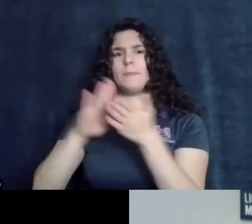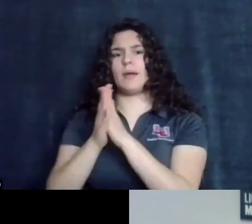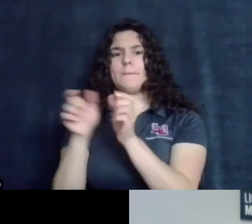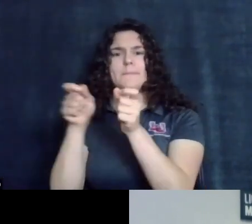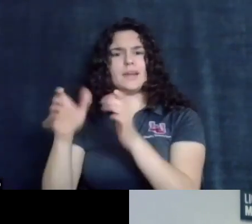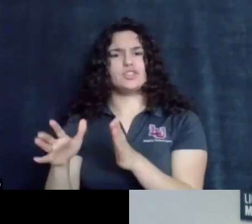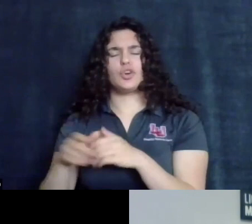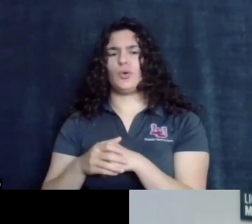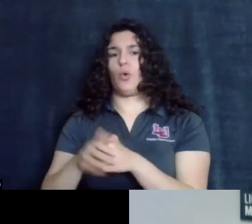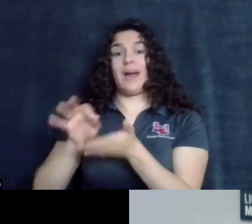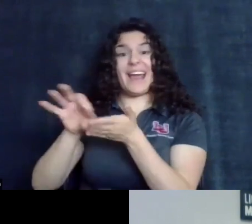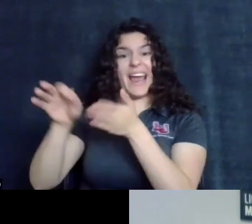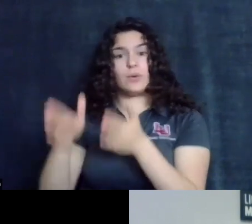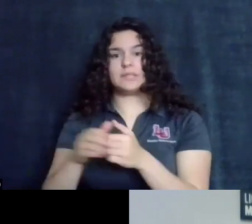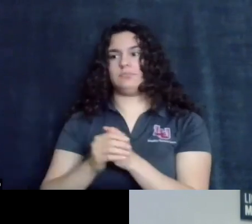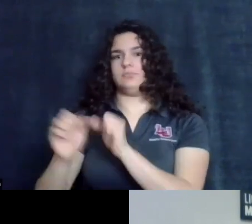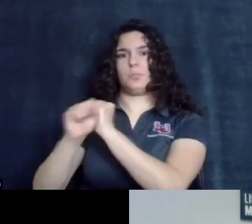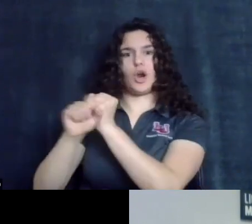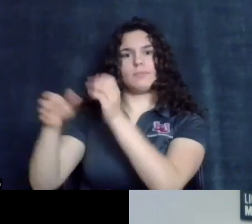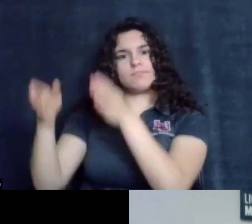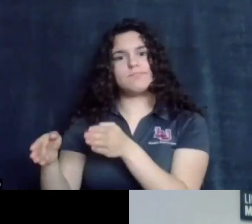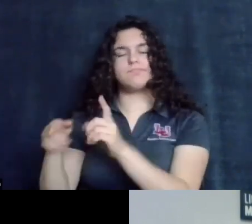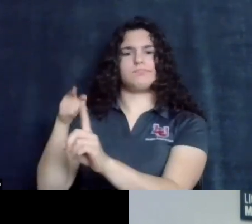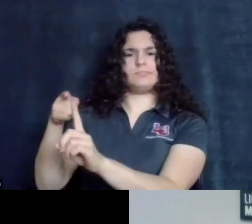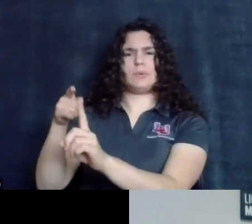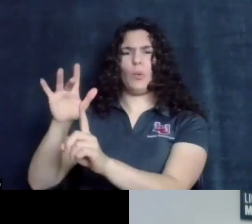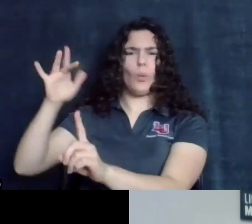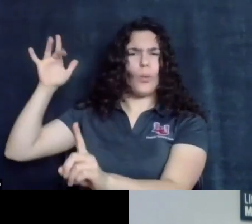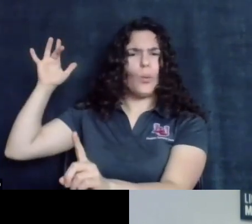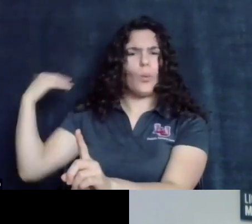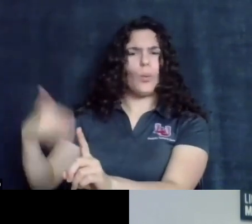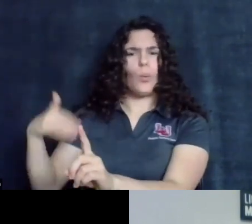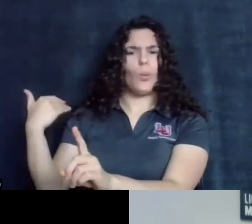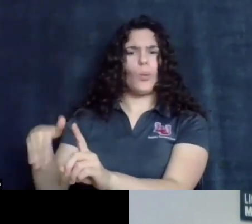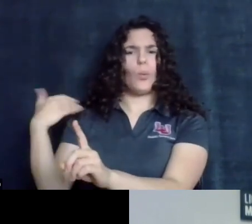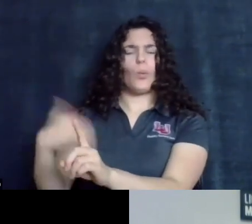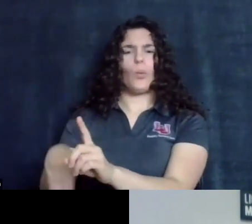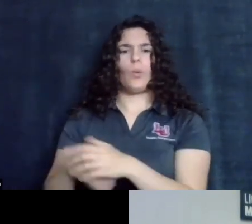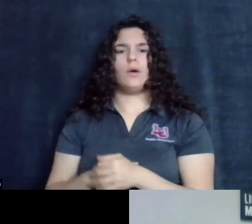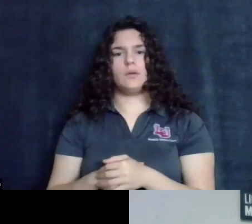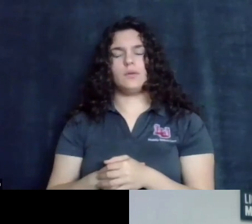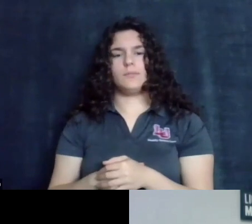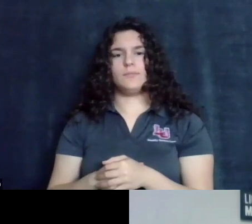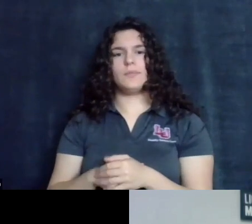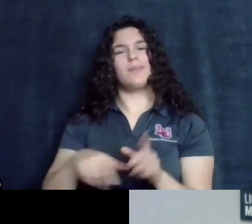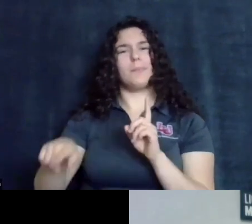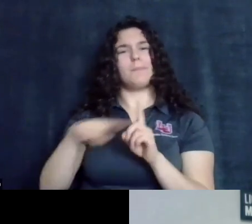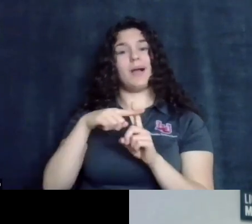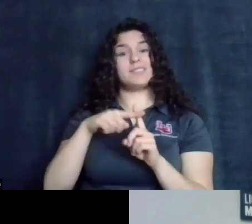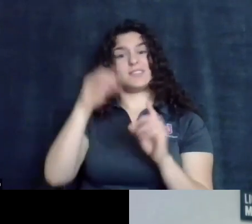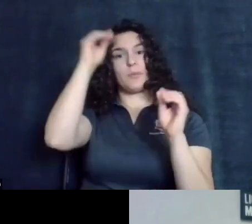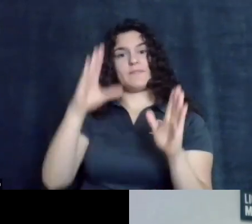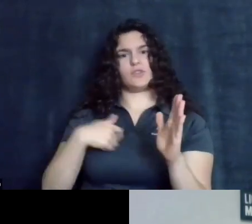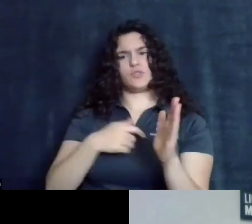accounting guys. And sometimes I think the great thing is our professors recognize them. We've